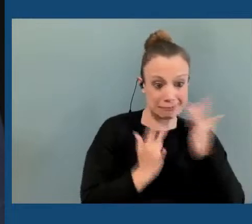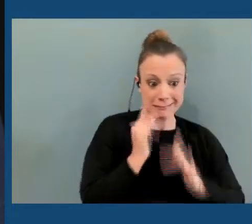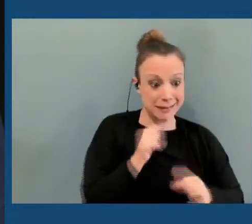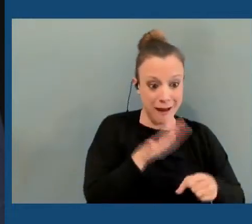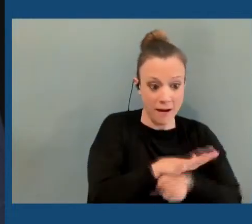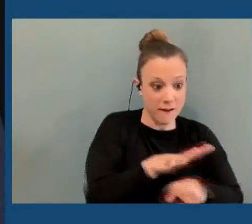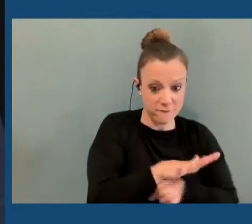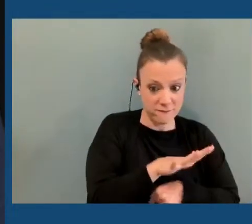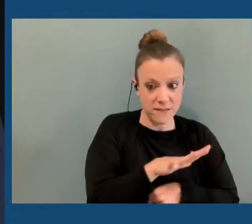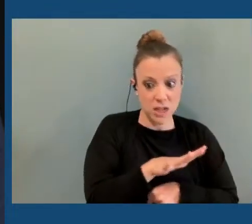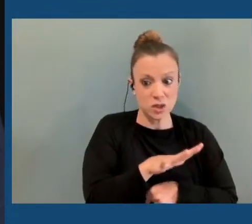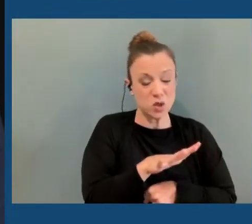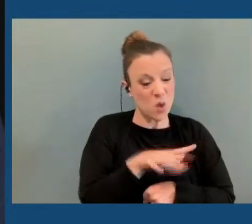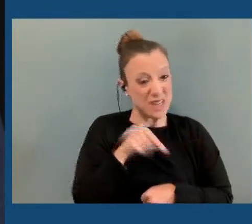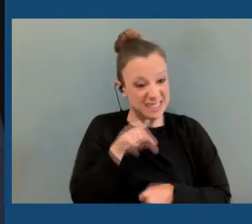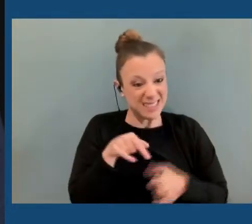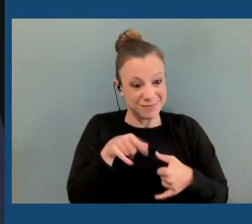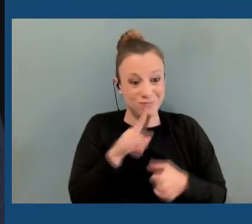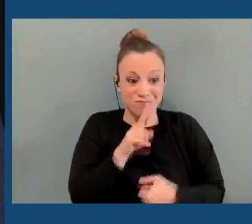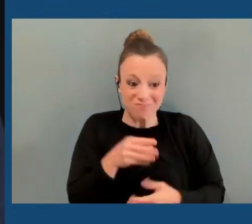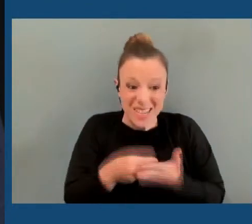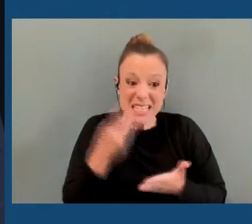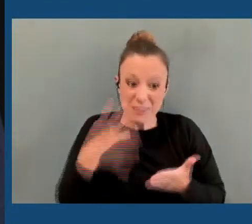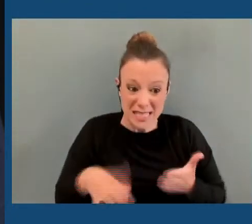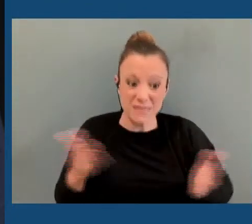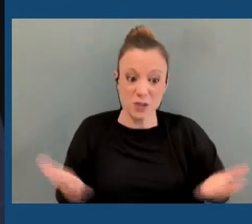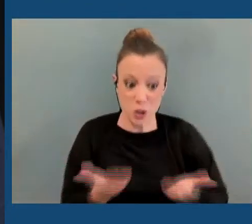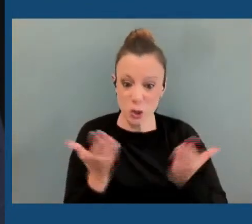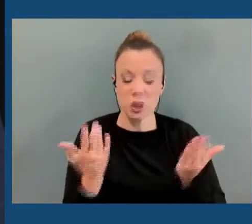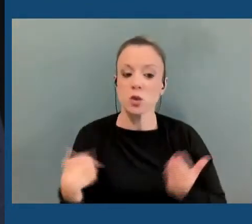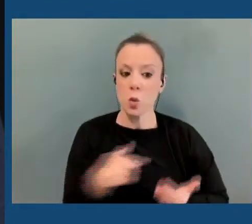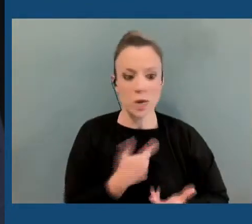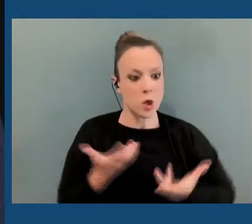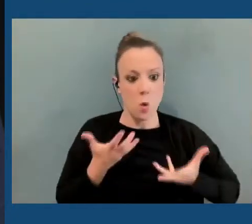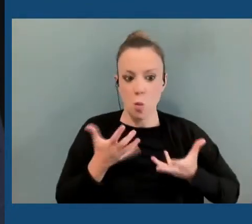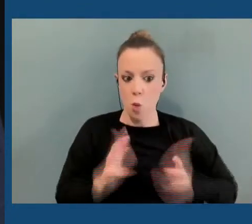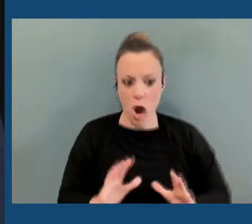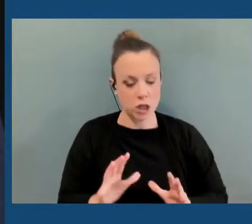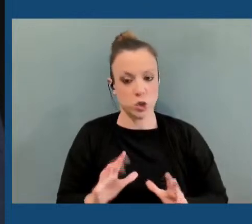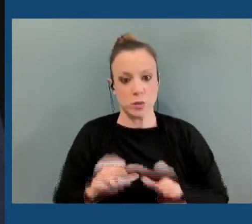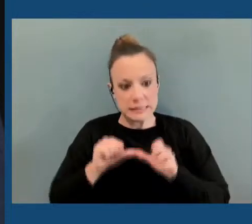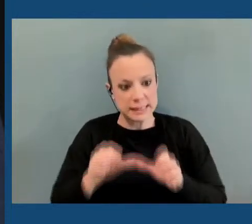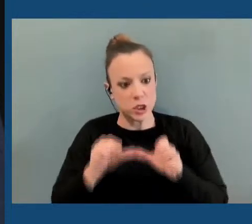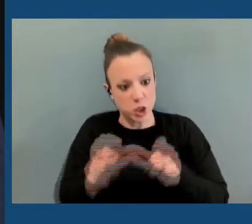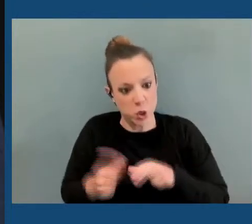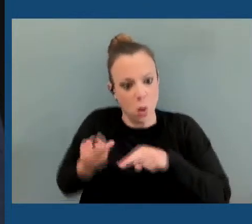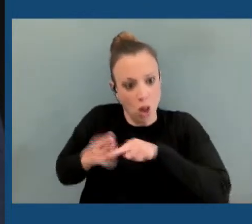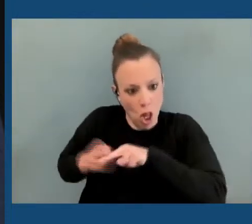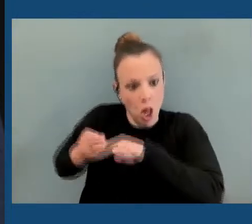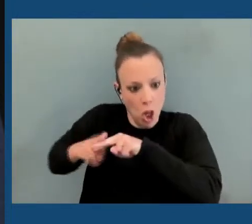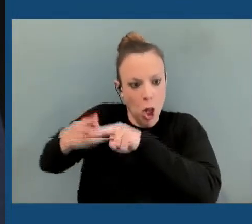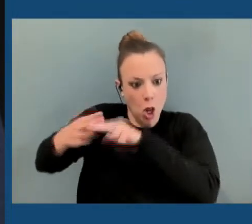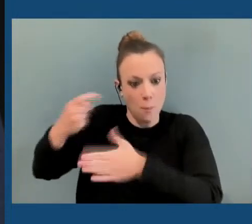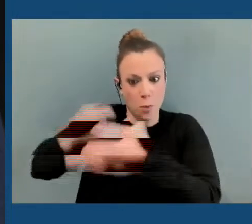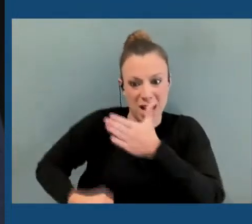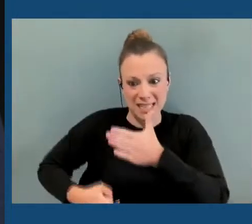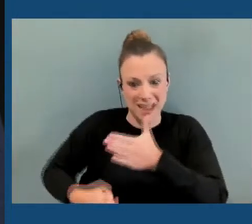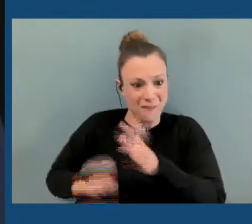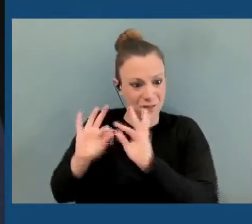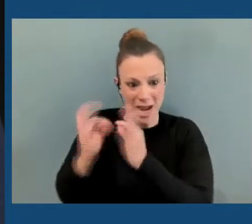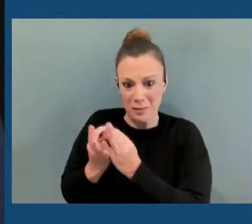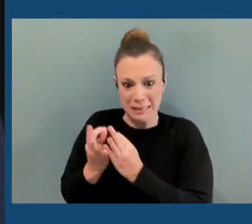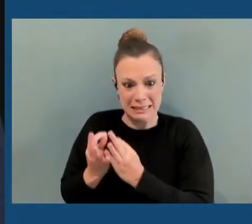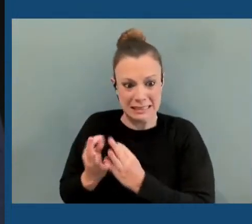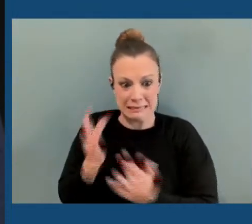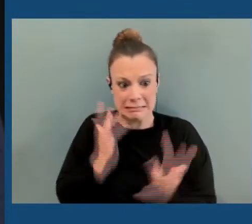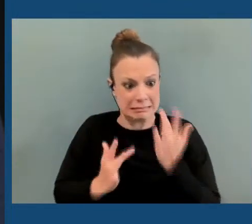be. So that's one of the reasons that we want to stop that burden on hardworking families. So at the state level, higher level, we